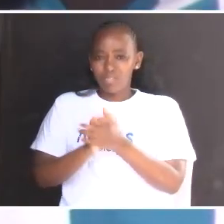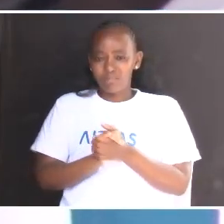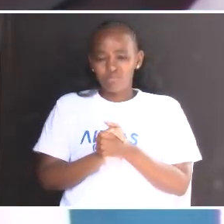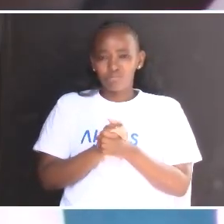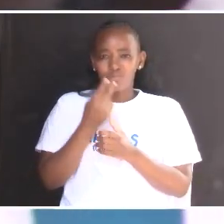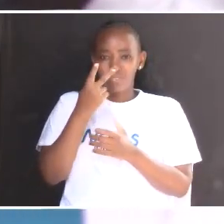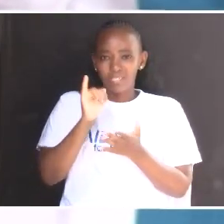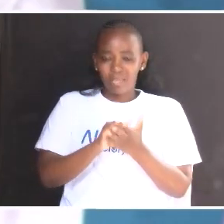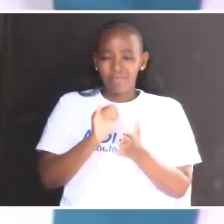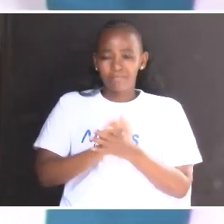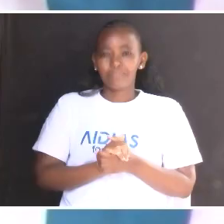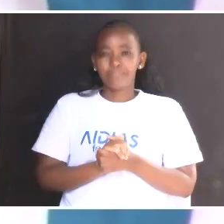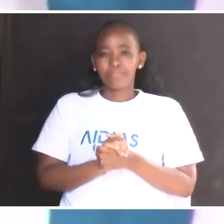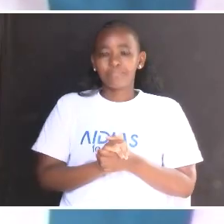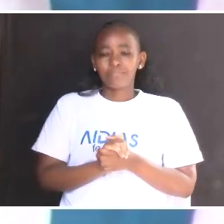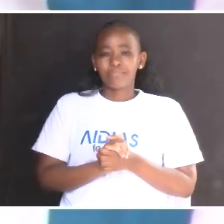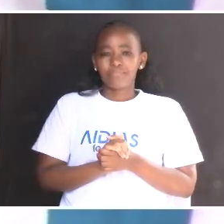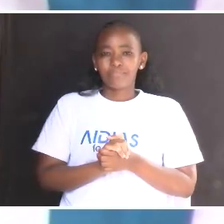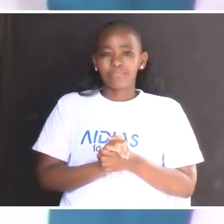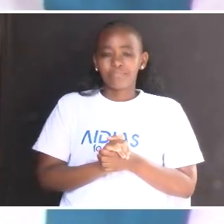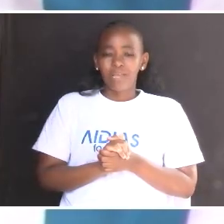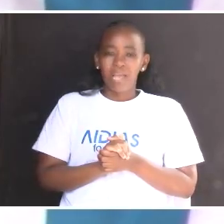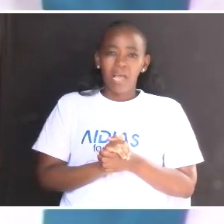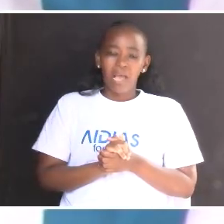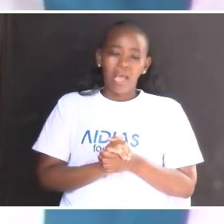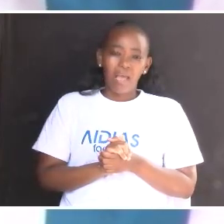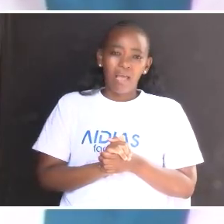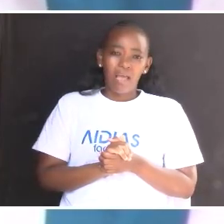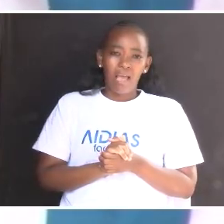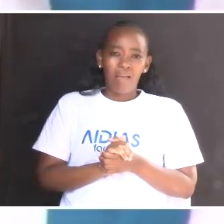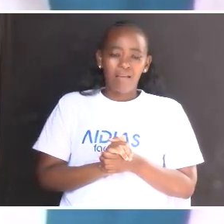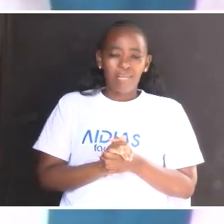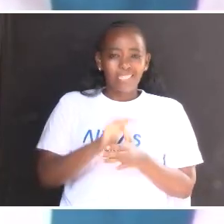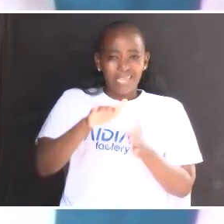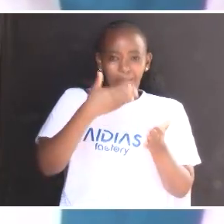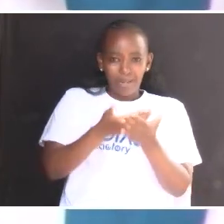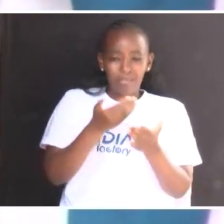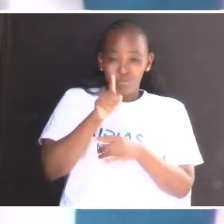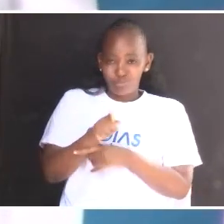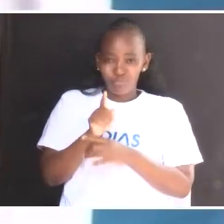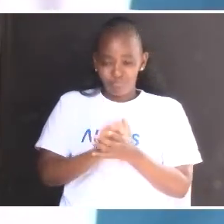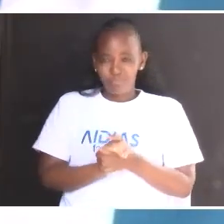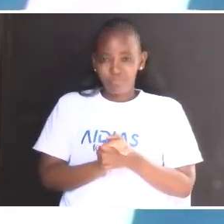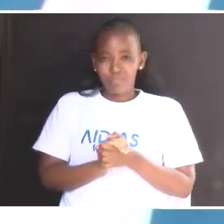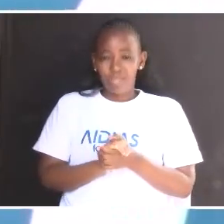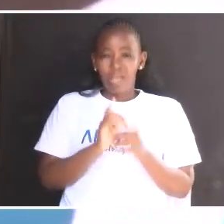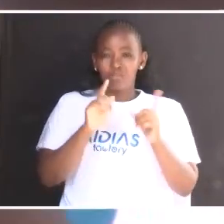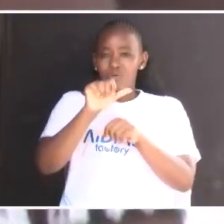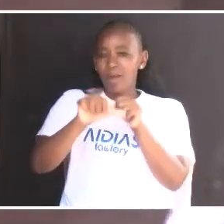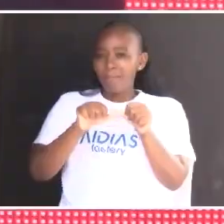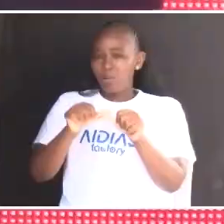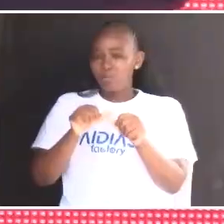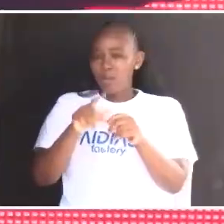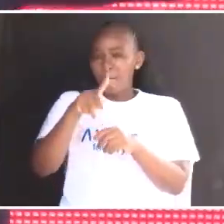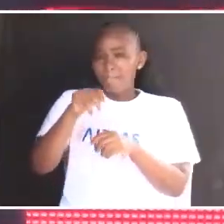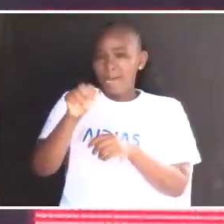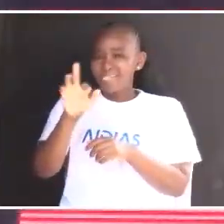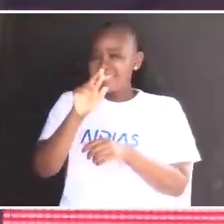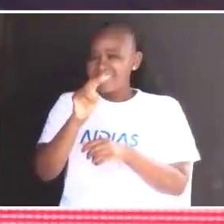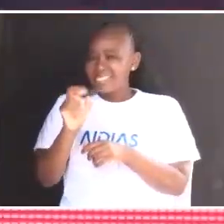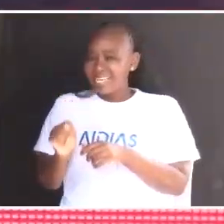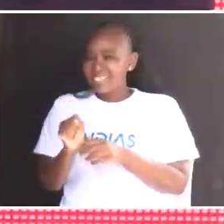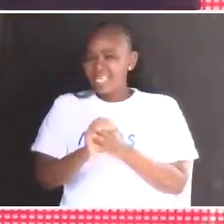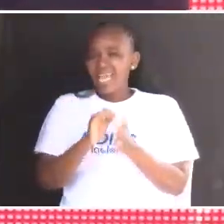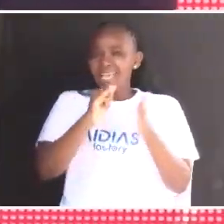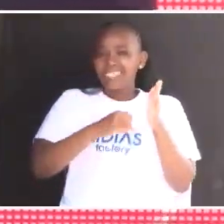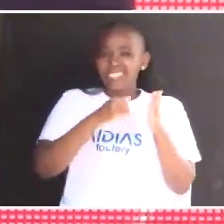out in relation to that. I needed to spend a bit of time in trademark because it applies to you. So I talked about patents,